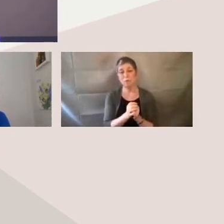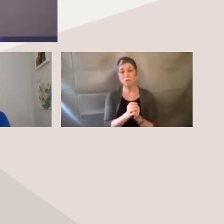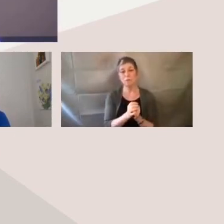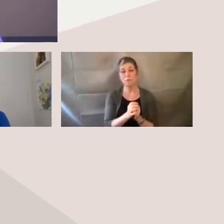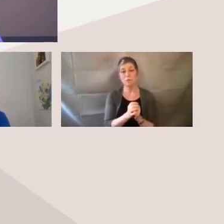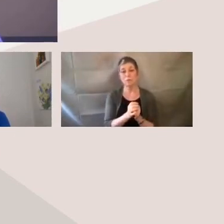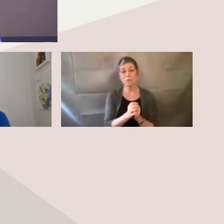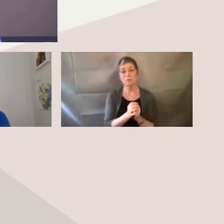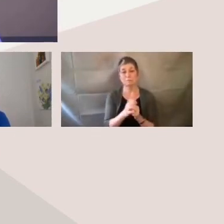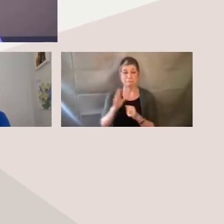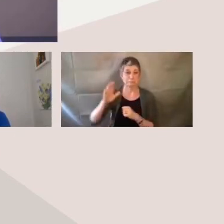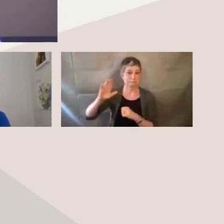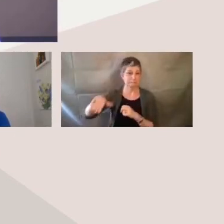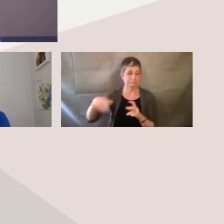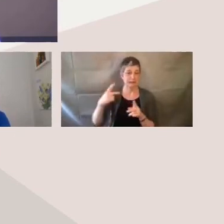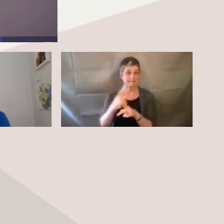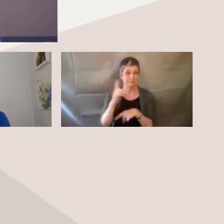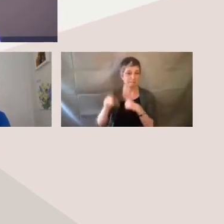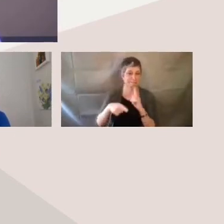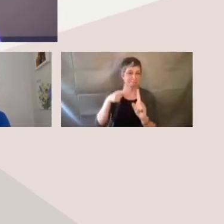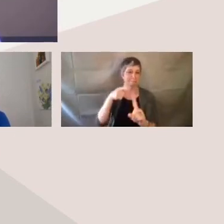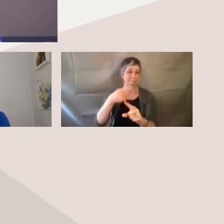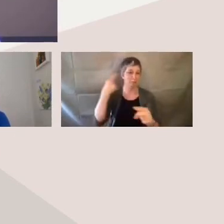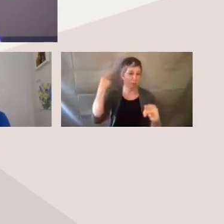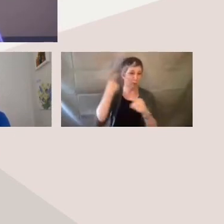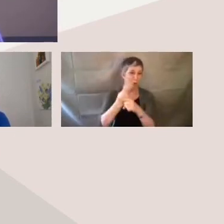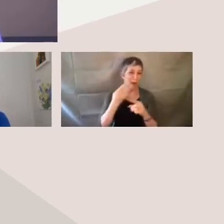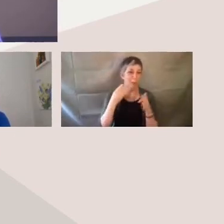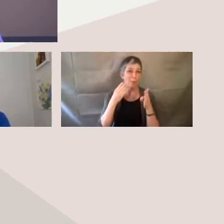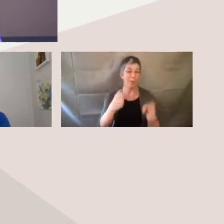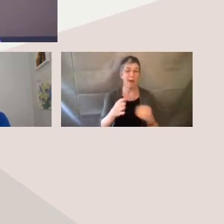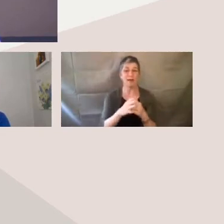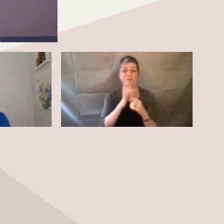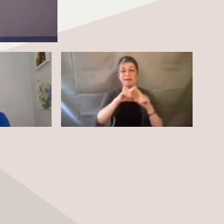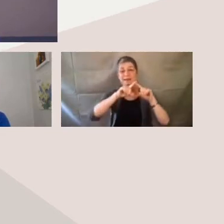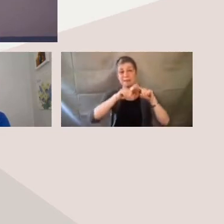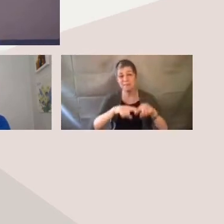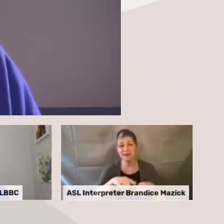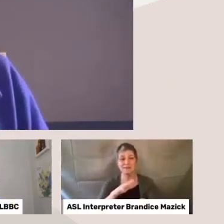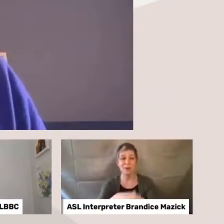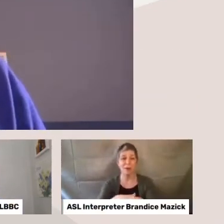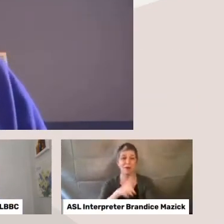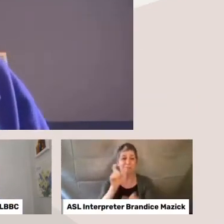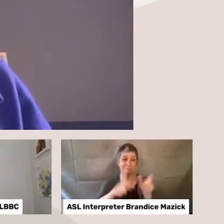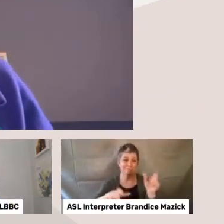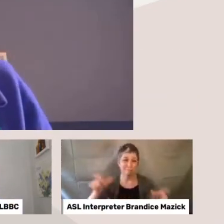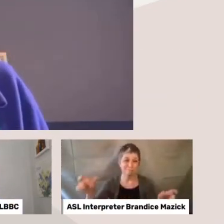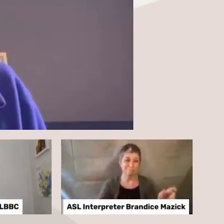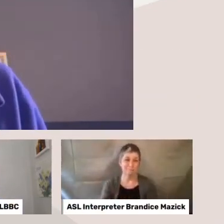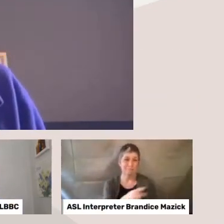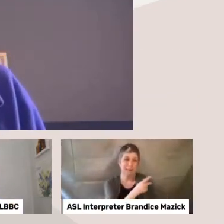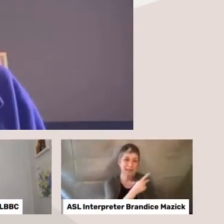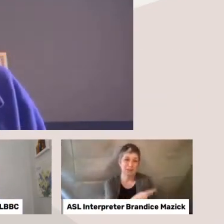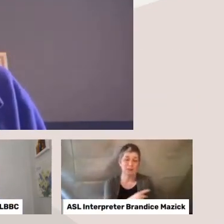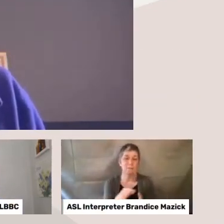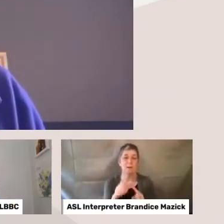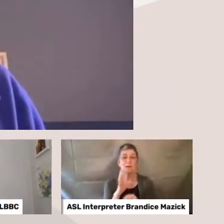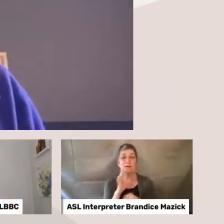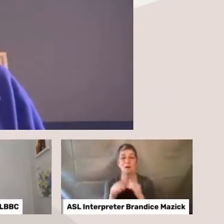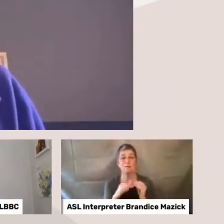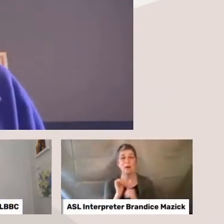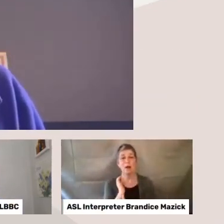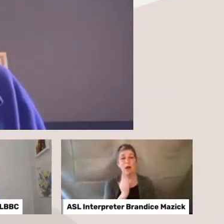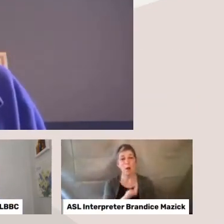haven't figured out exactly what the right way is, and I think the right way depends on the patient, is when we talk about kind of